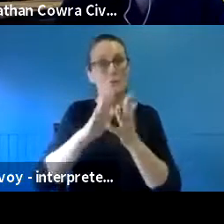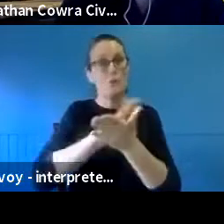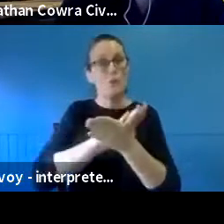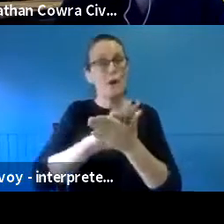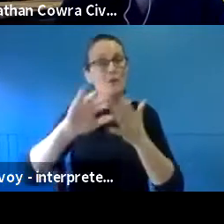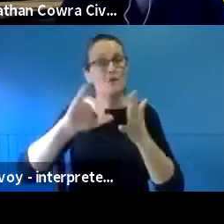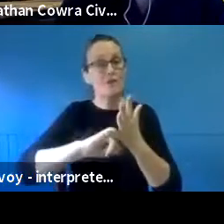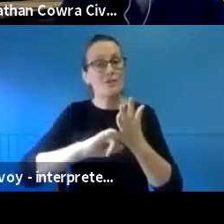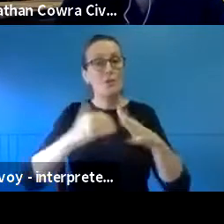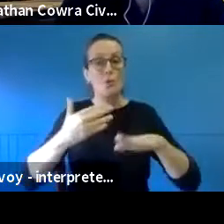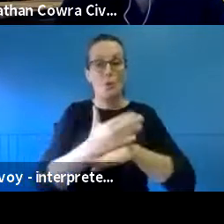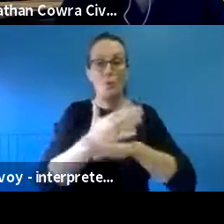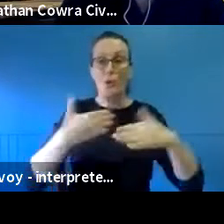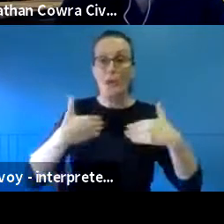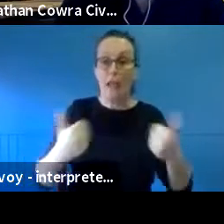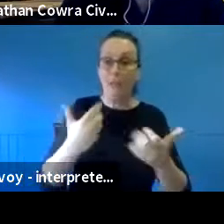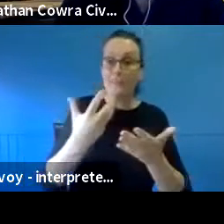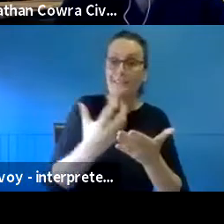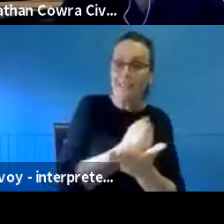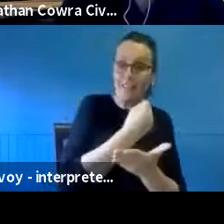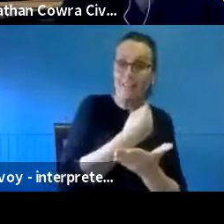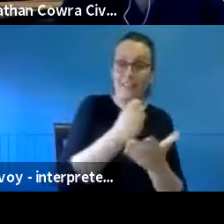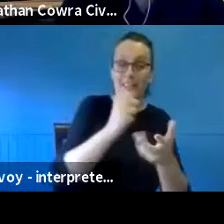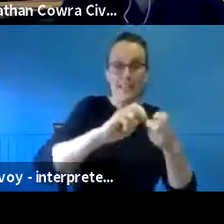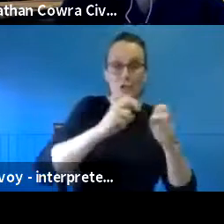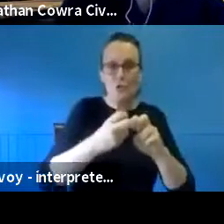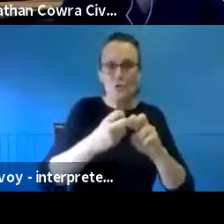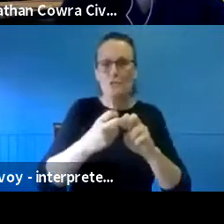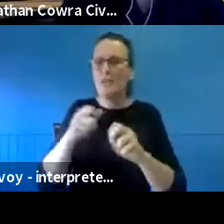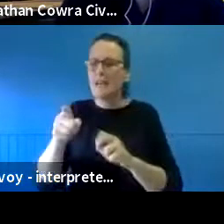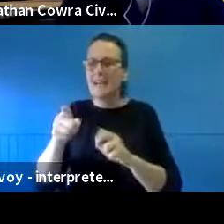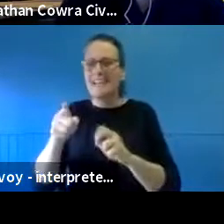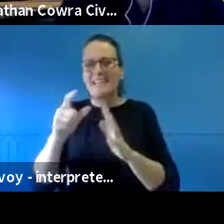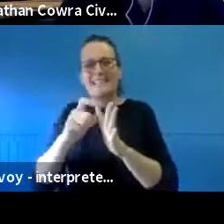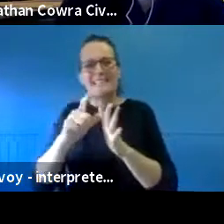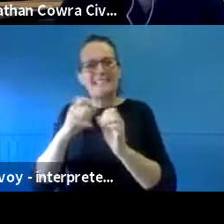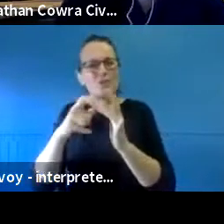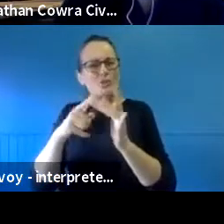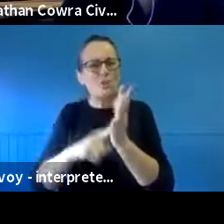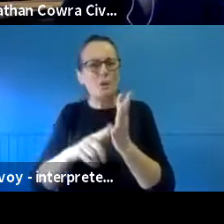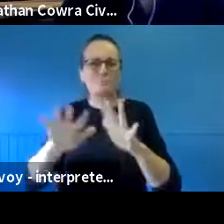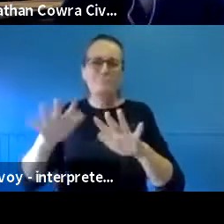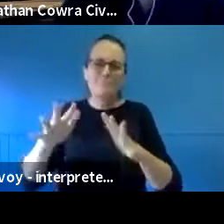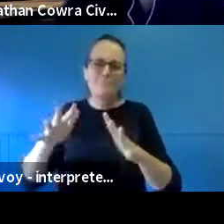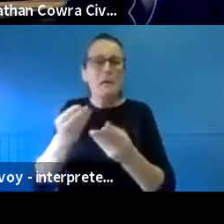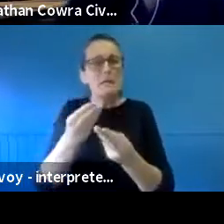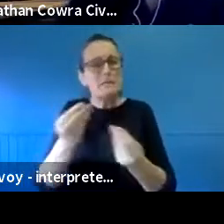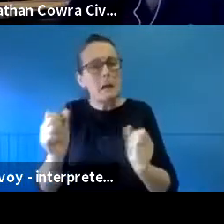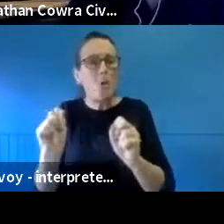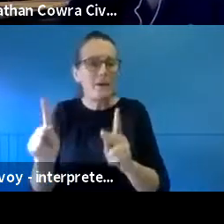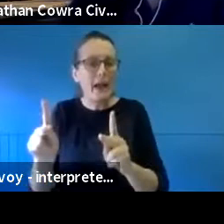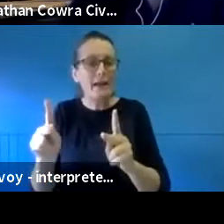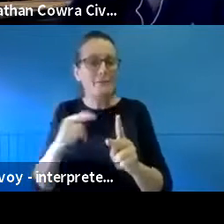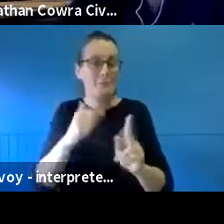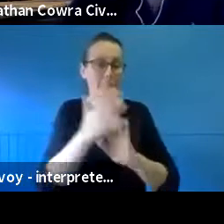to digital won't necessarily work. Some of it will. And it's sort of changed our content a